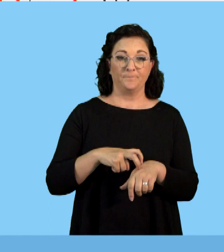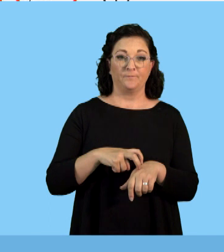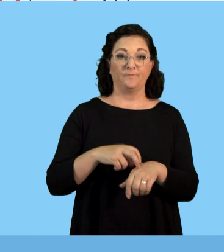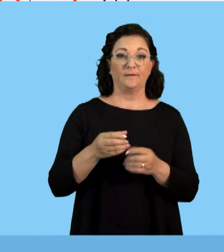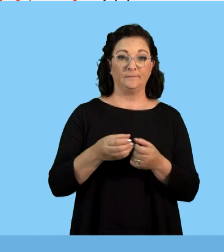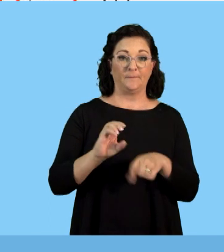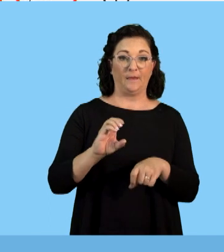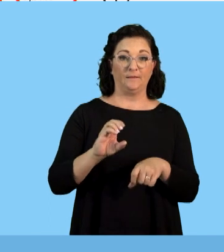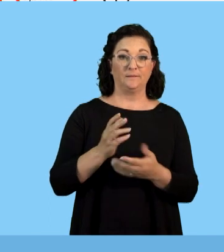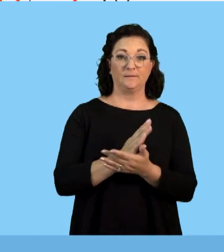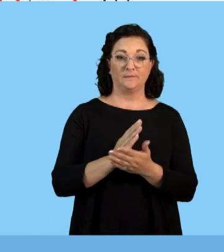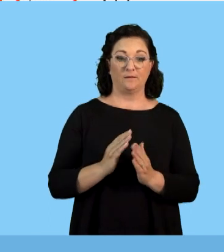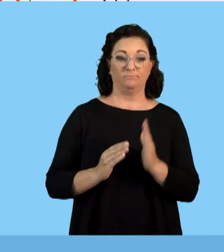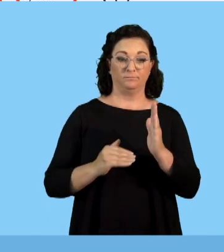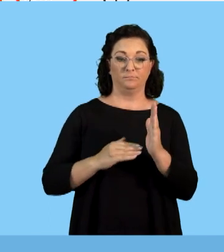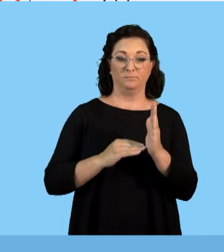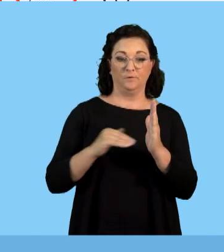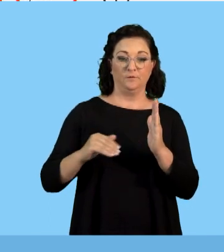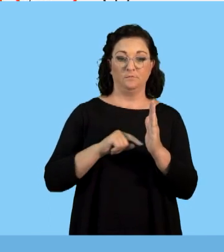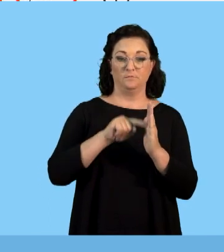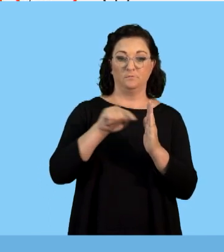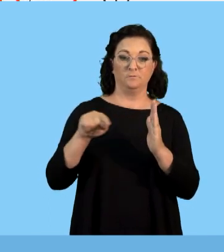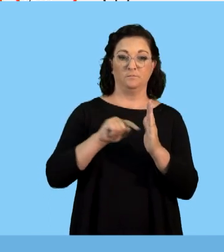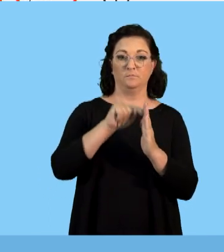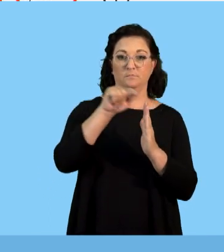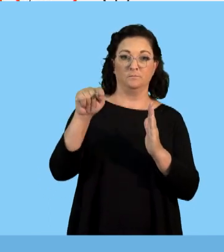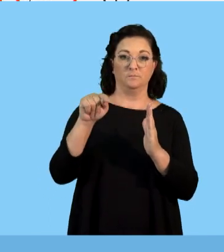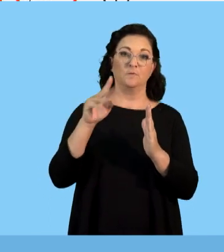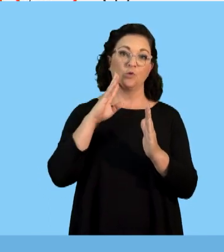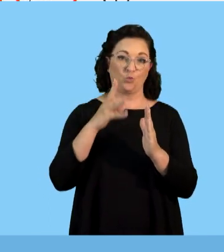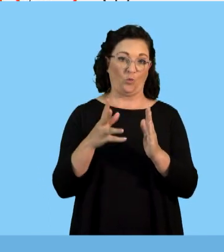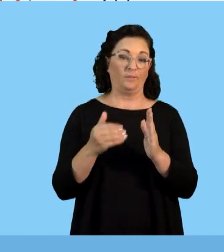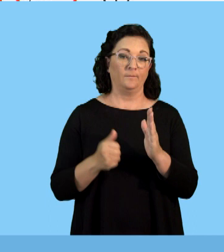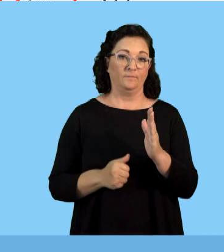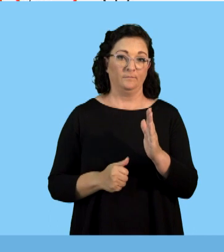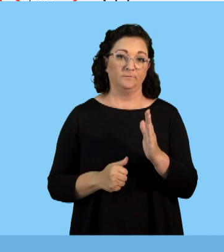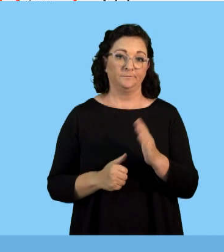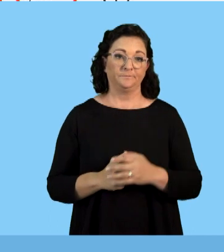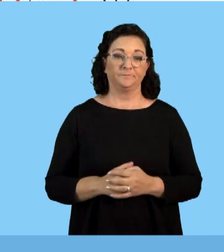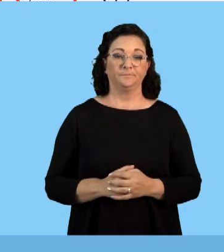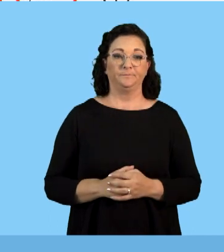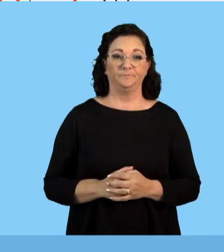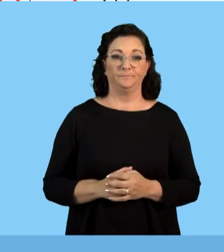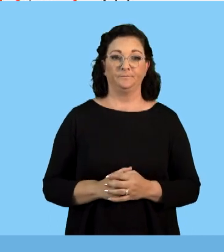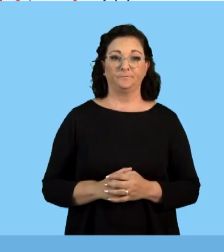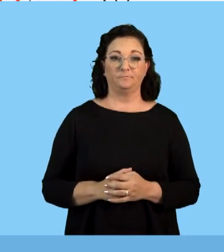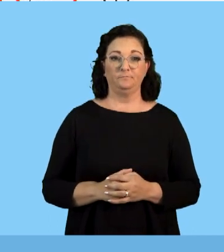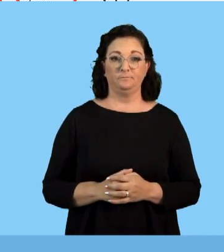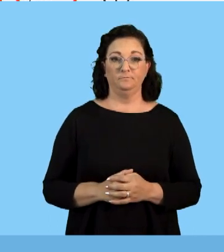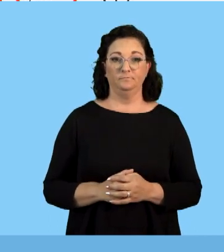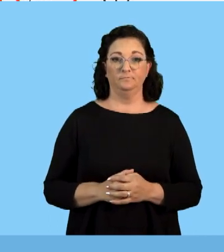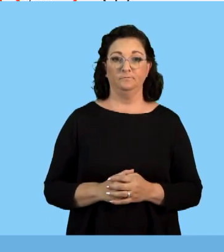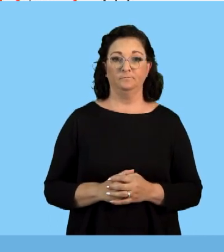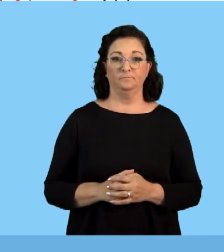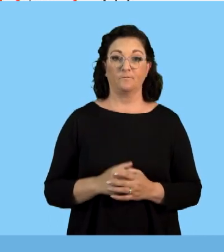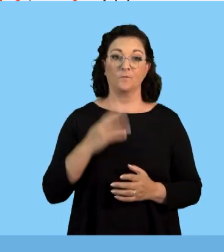needs to split. Some has to go there, some will have to go through there, and some will have to go through the third light